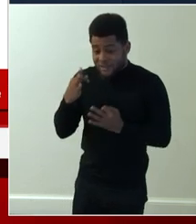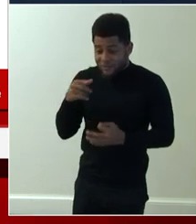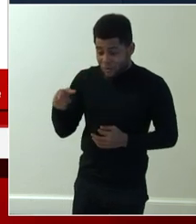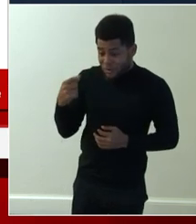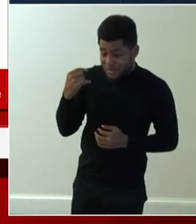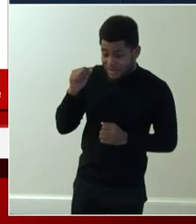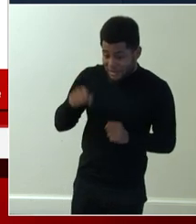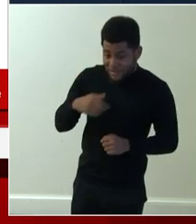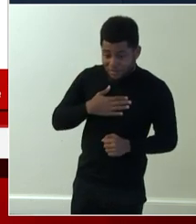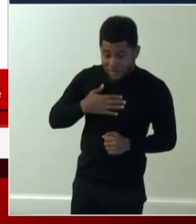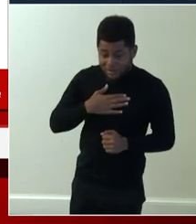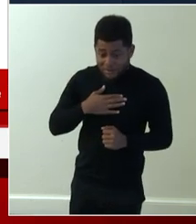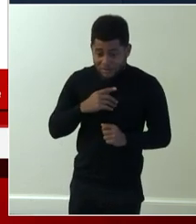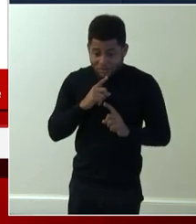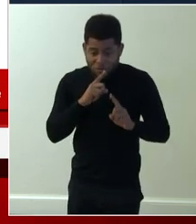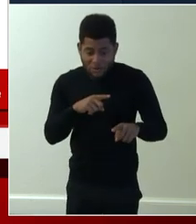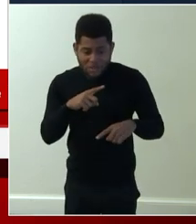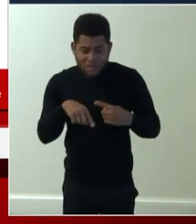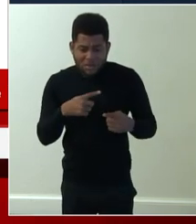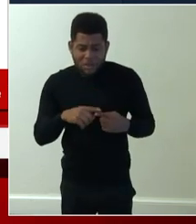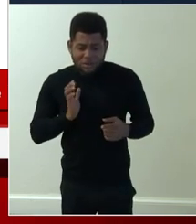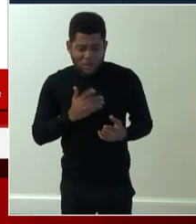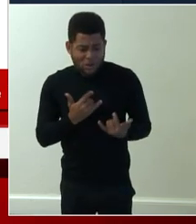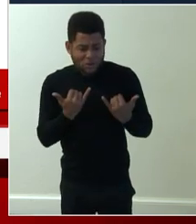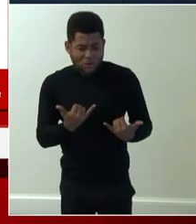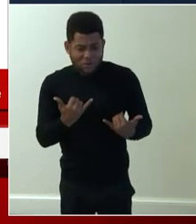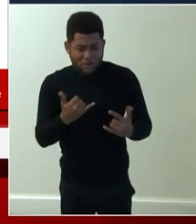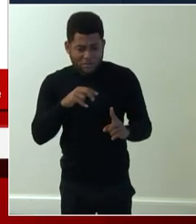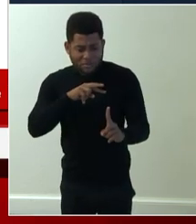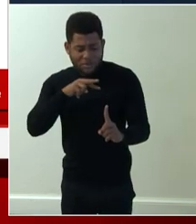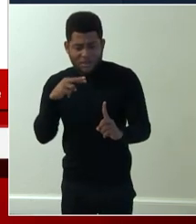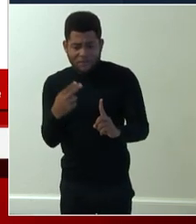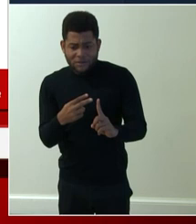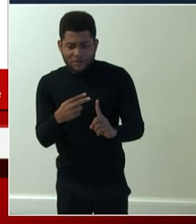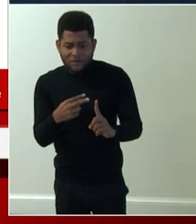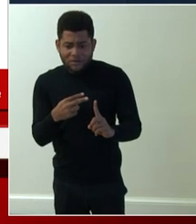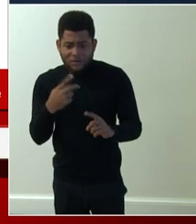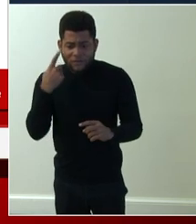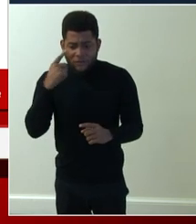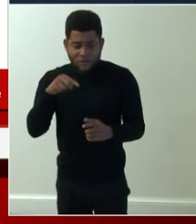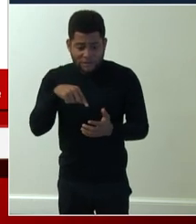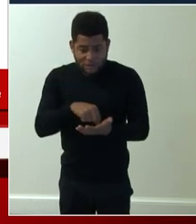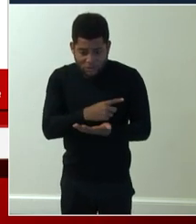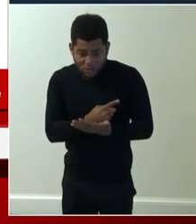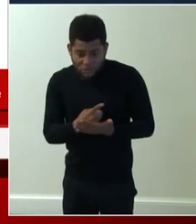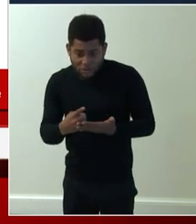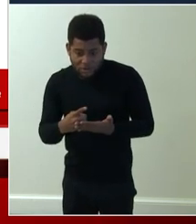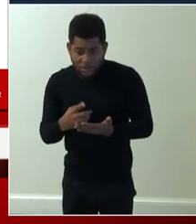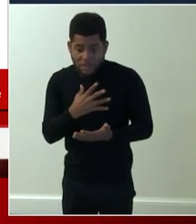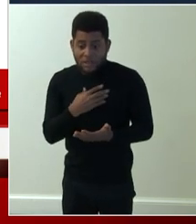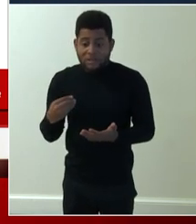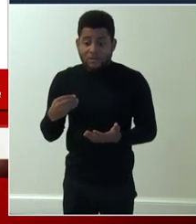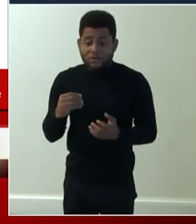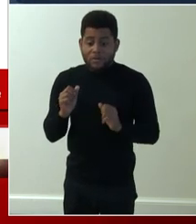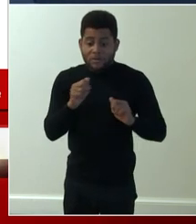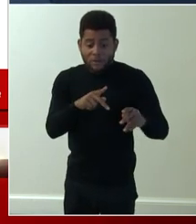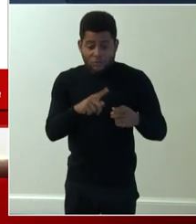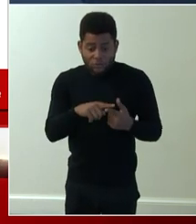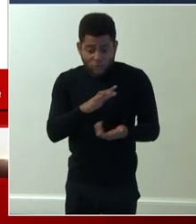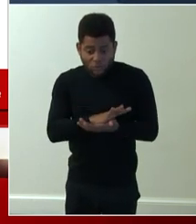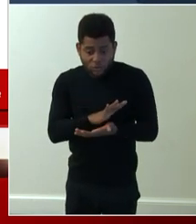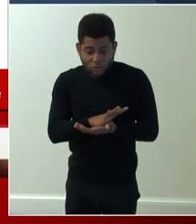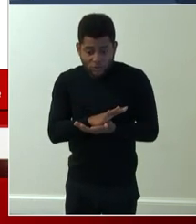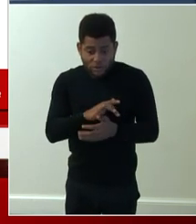current posture, which is the posture like for this week and for the return to school post these